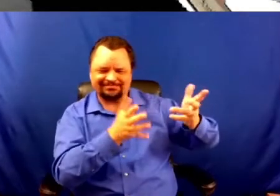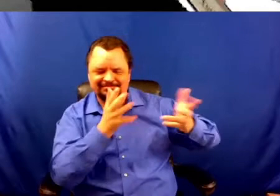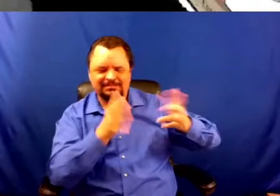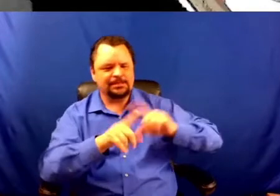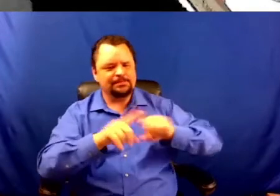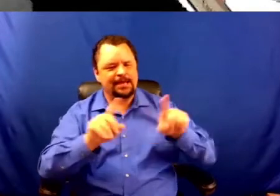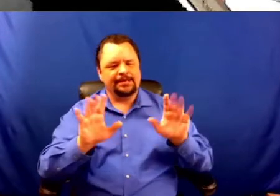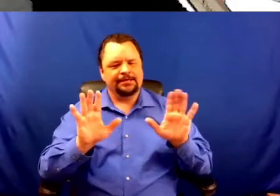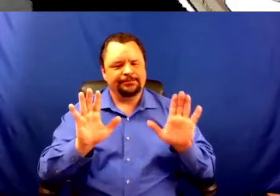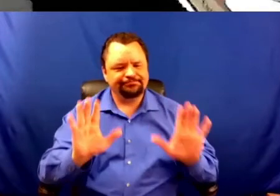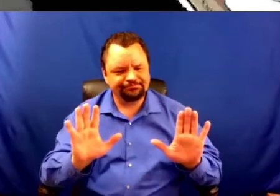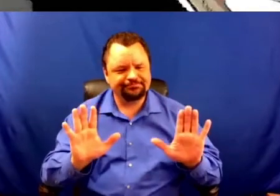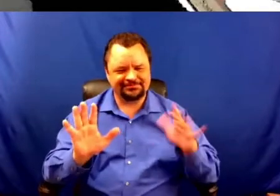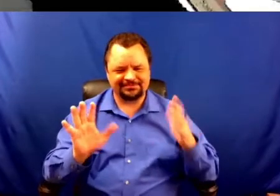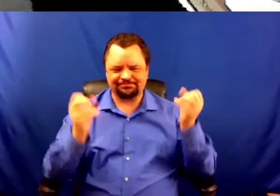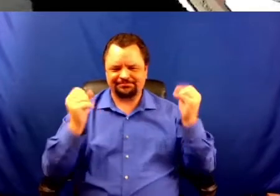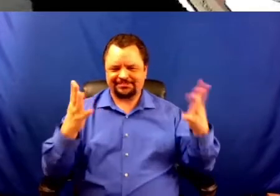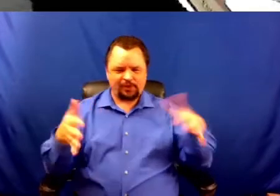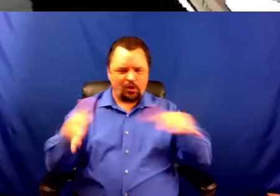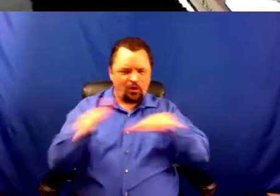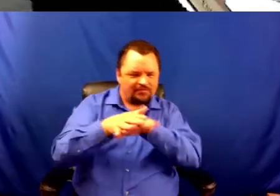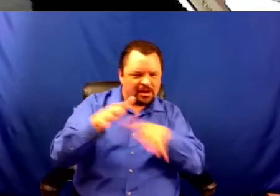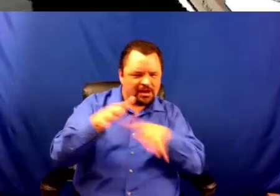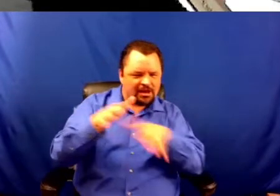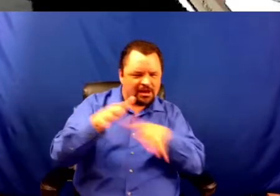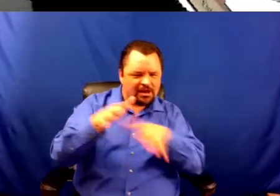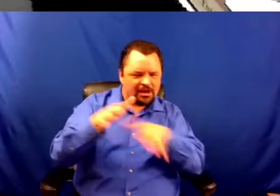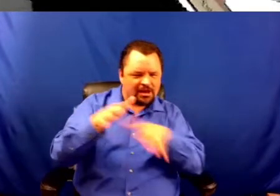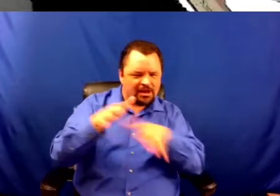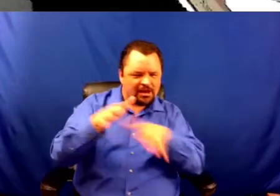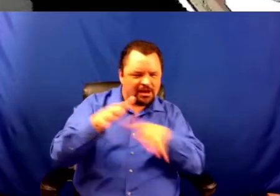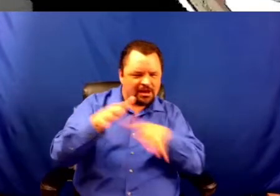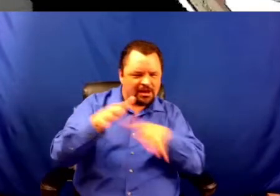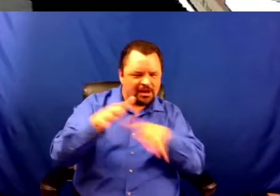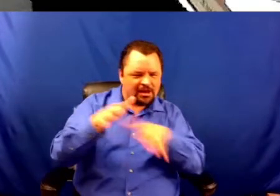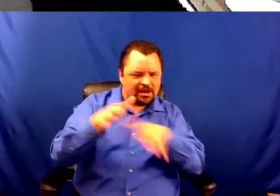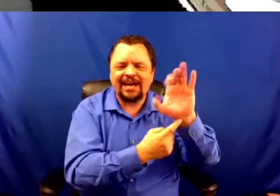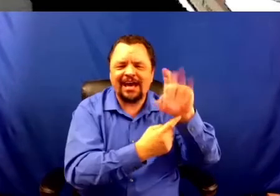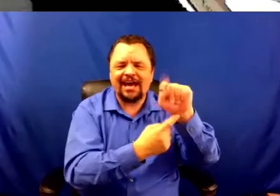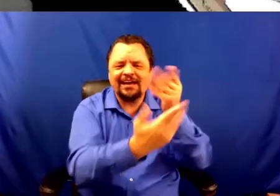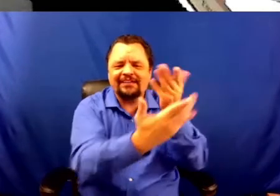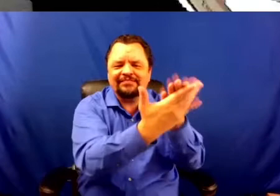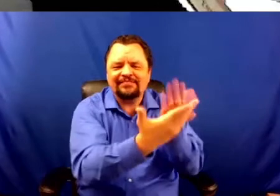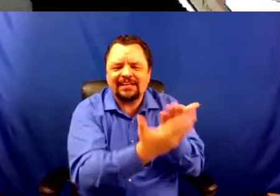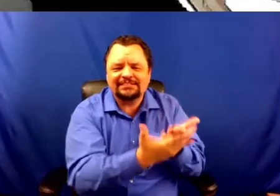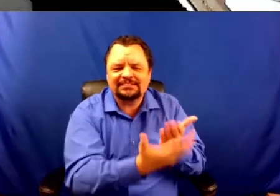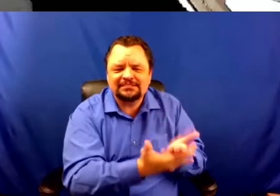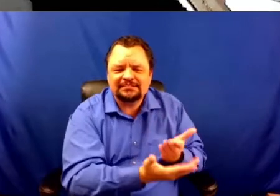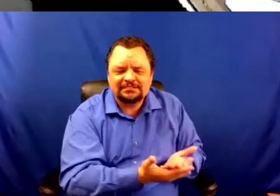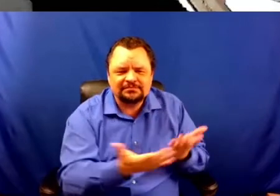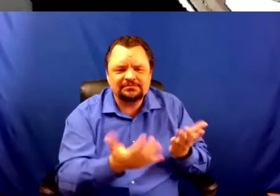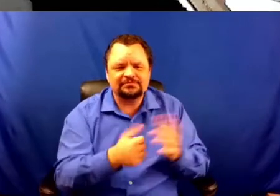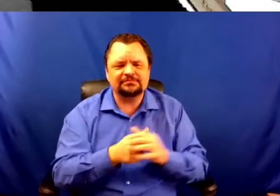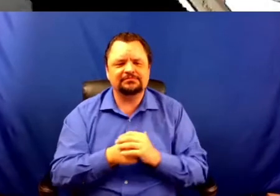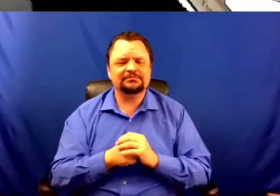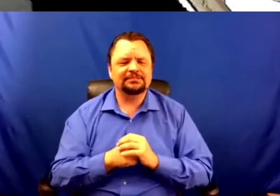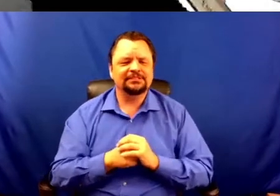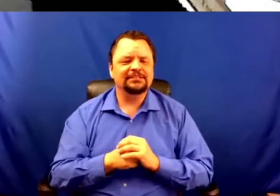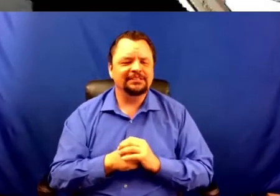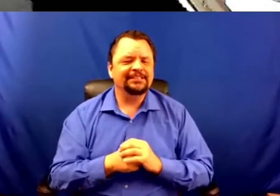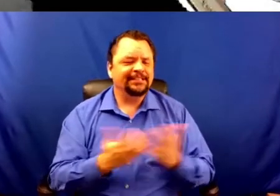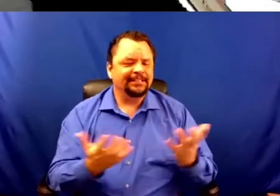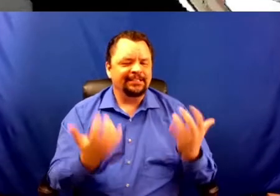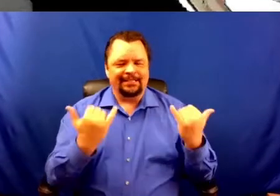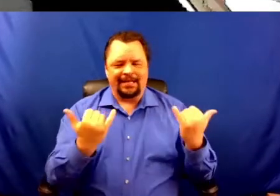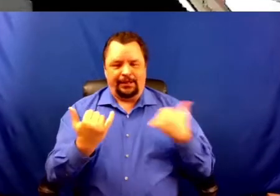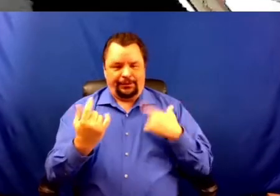did. fact. My statements were fact. I'm gonna call an audible here and say that I think